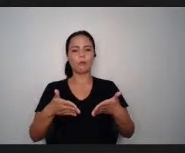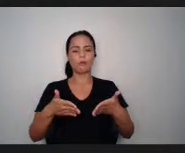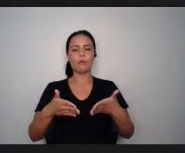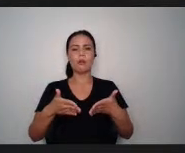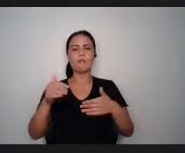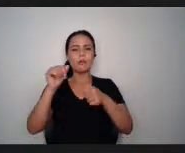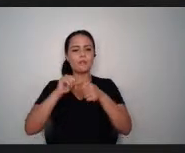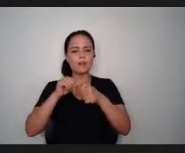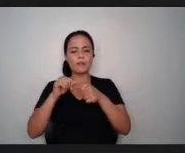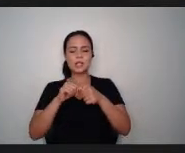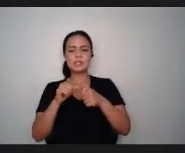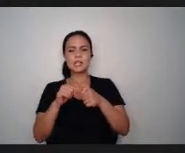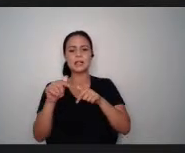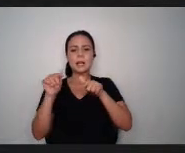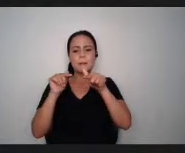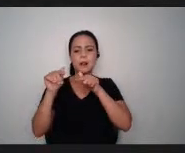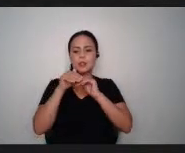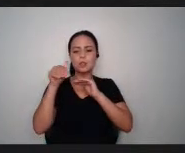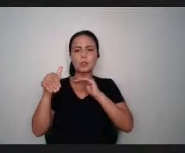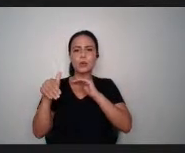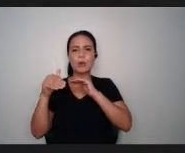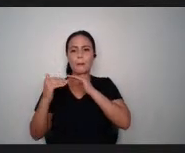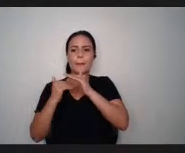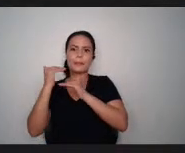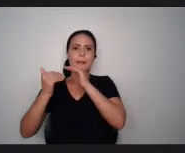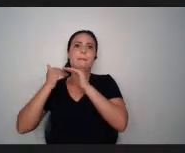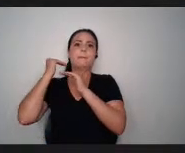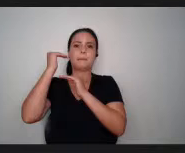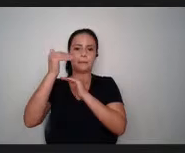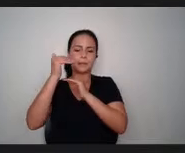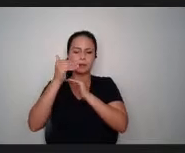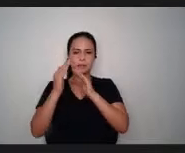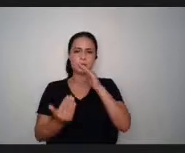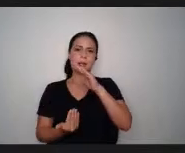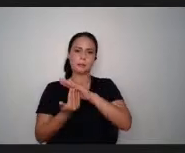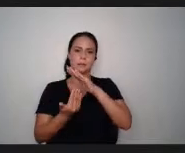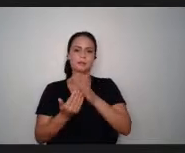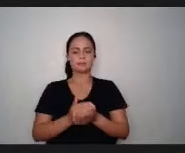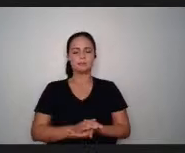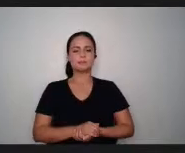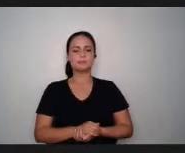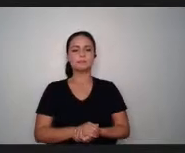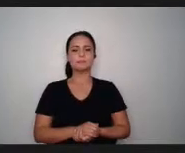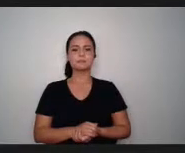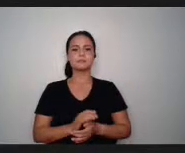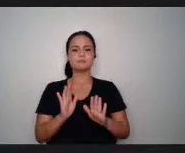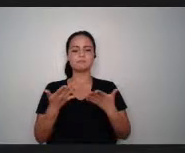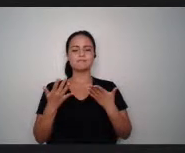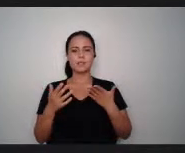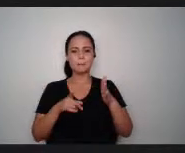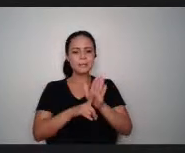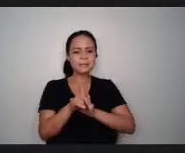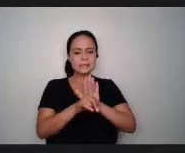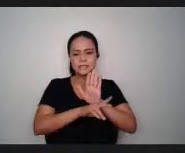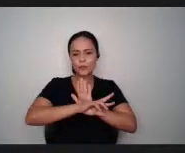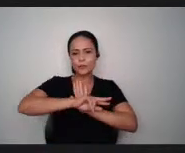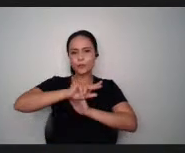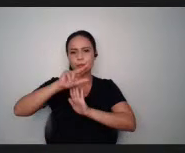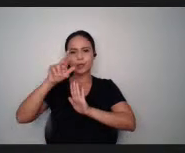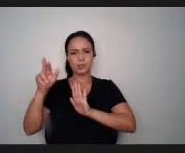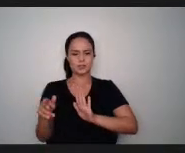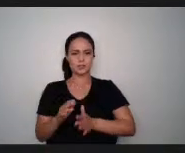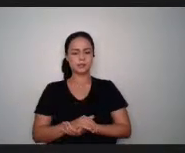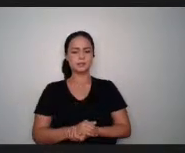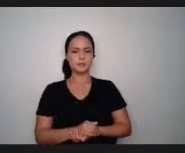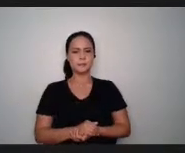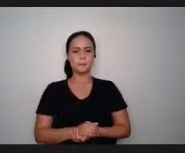with the only intention not to make them, not to have them go further than their